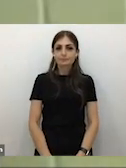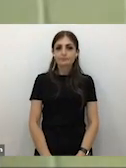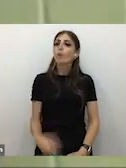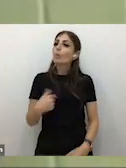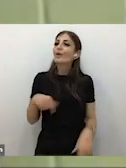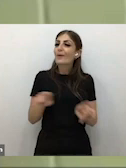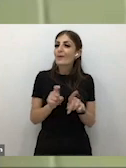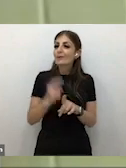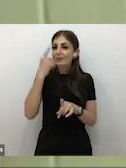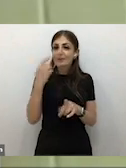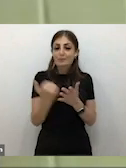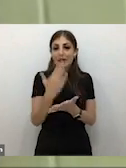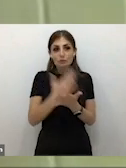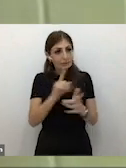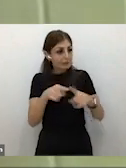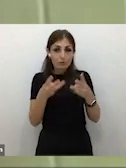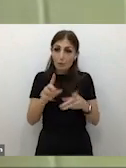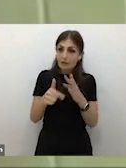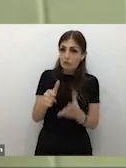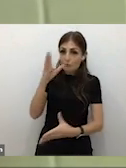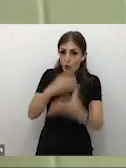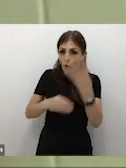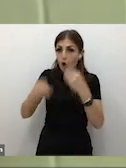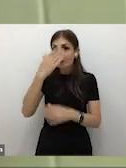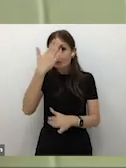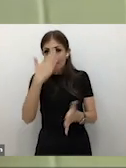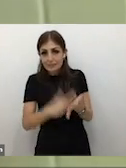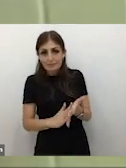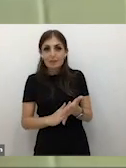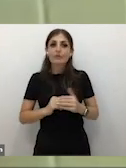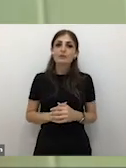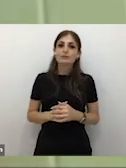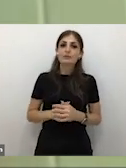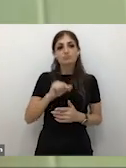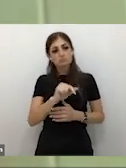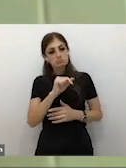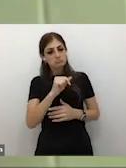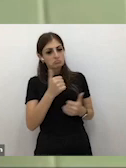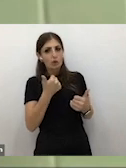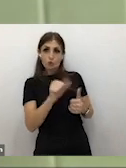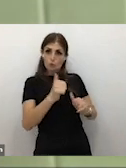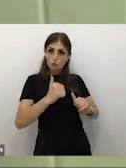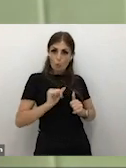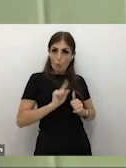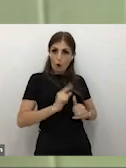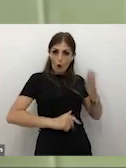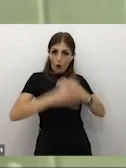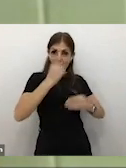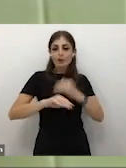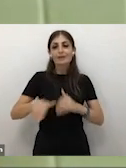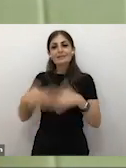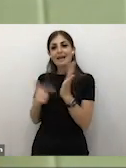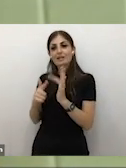make sure that there are other ways of learning through experience, so applying the learnings that you have in the program in your day-to-day